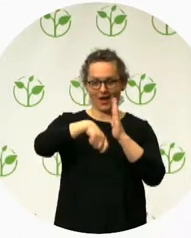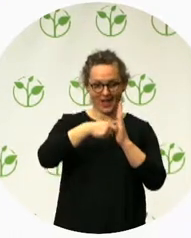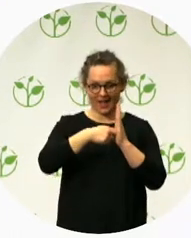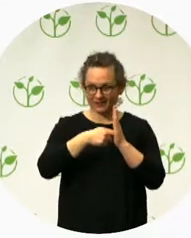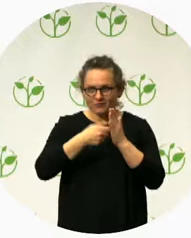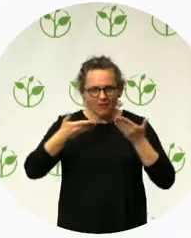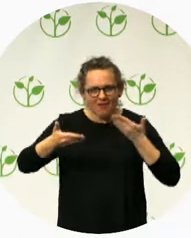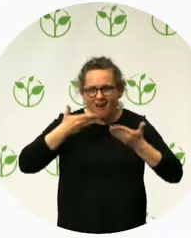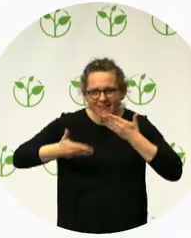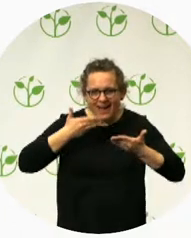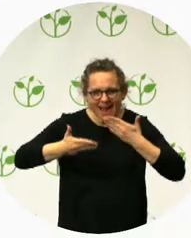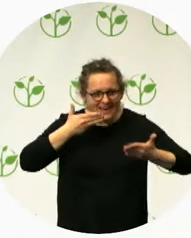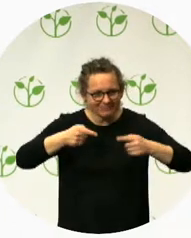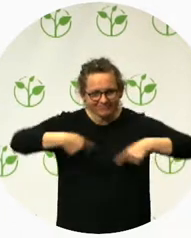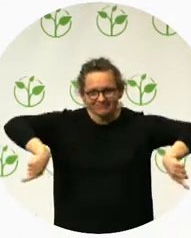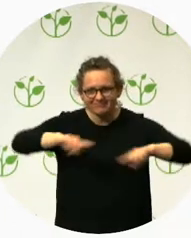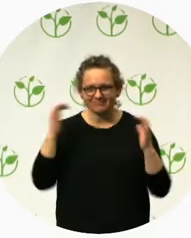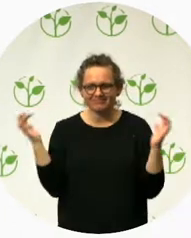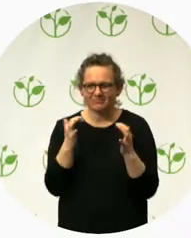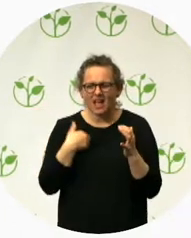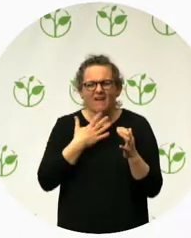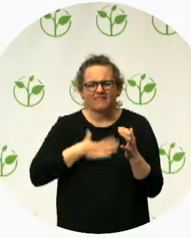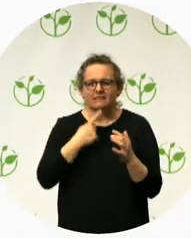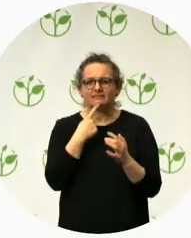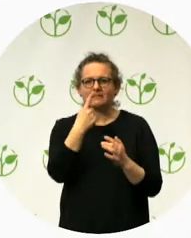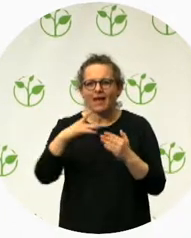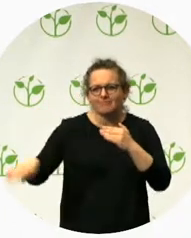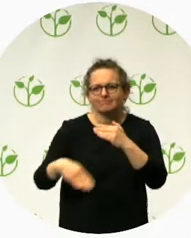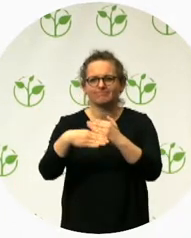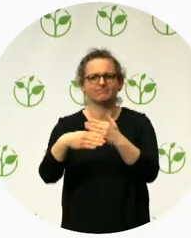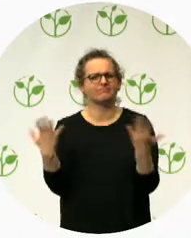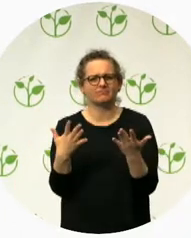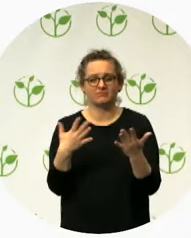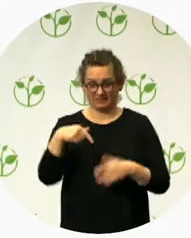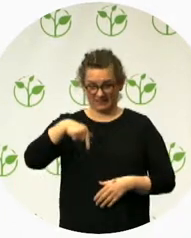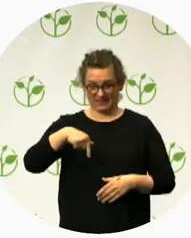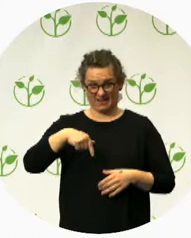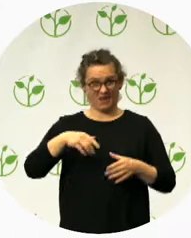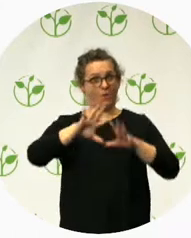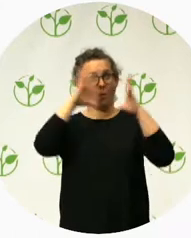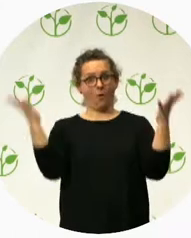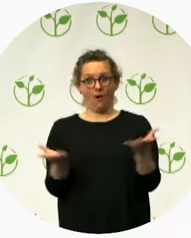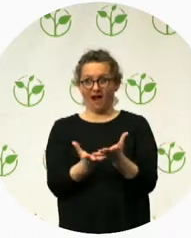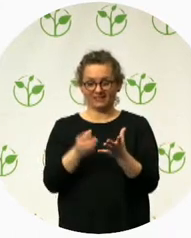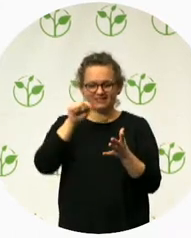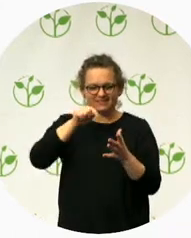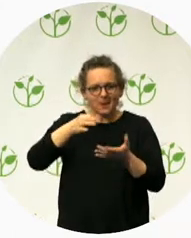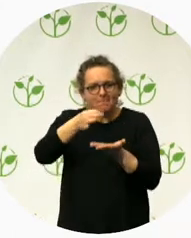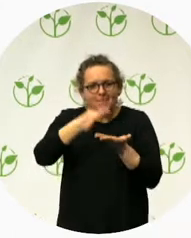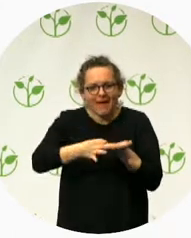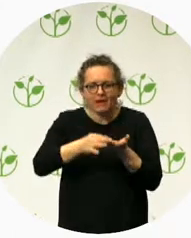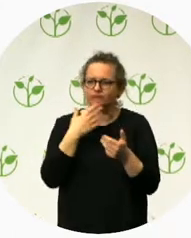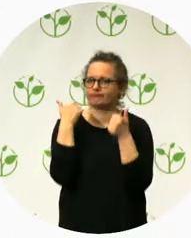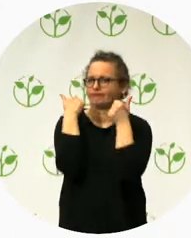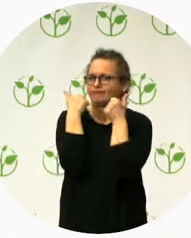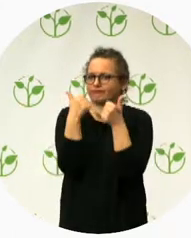underline that what better venue could be chosen for this conference than a headquarter of the United